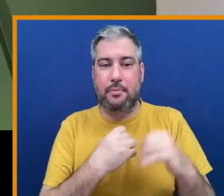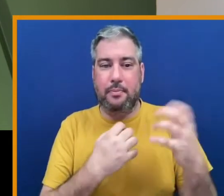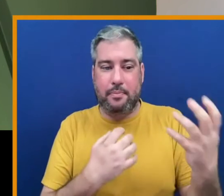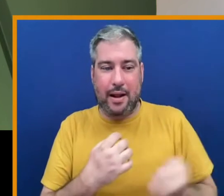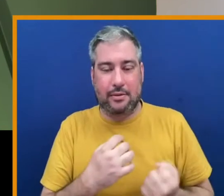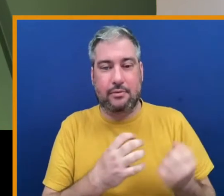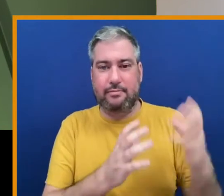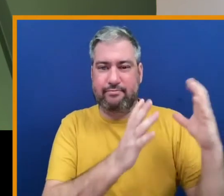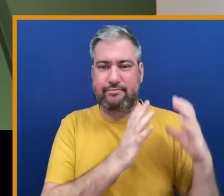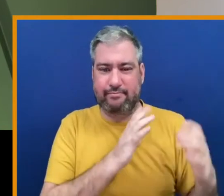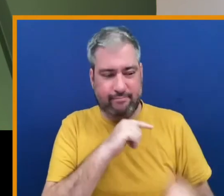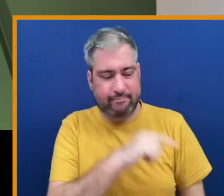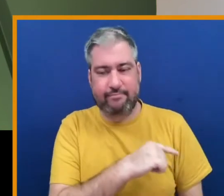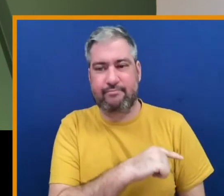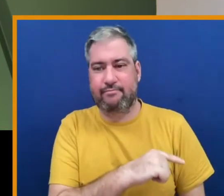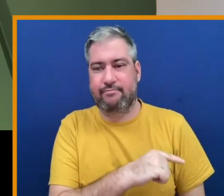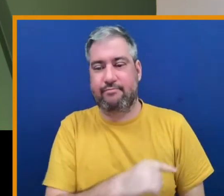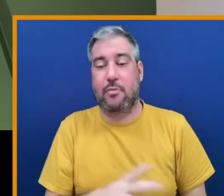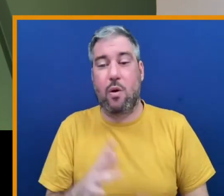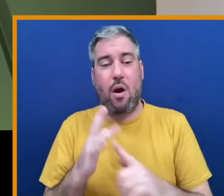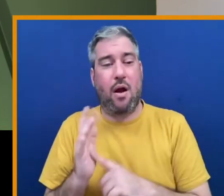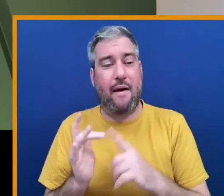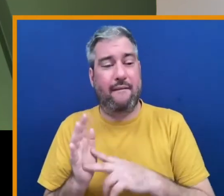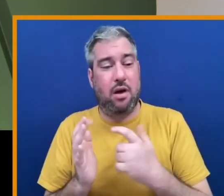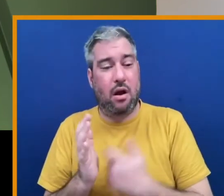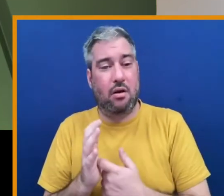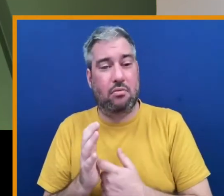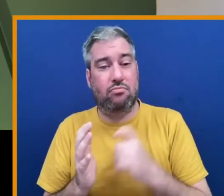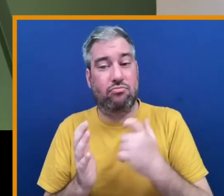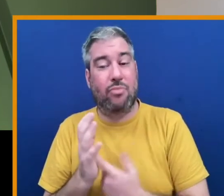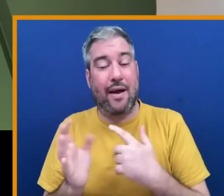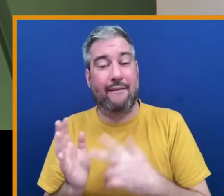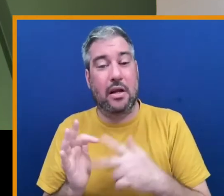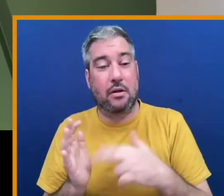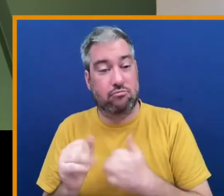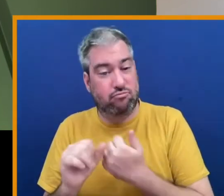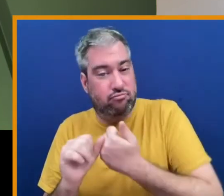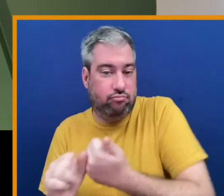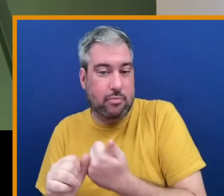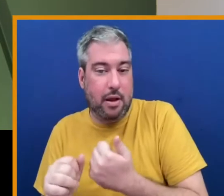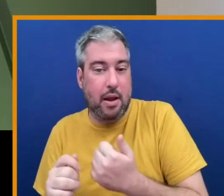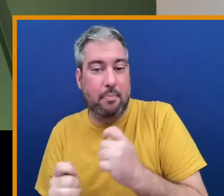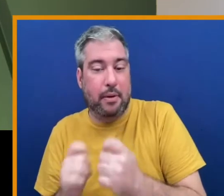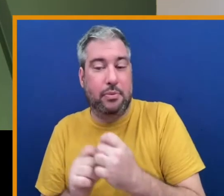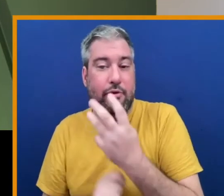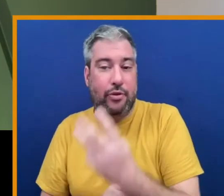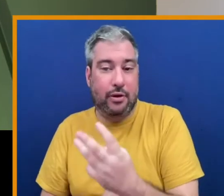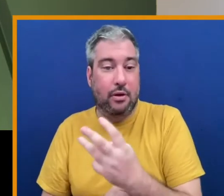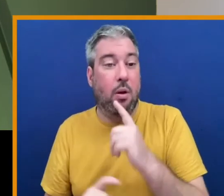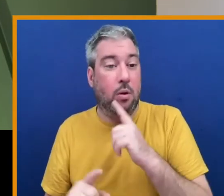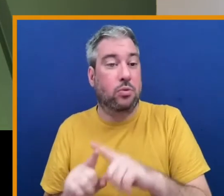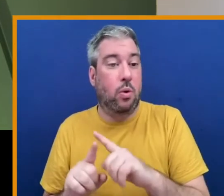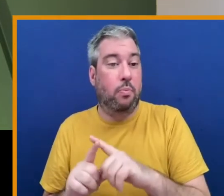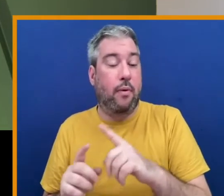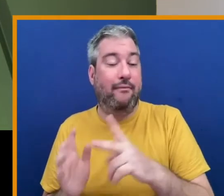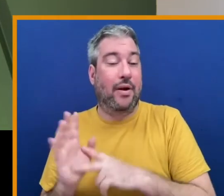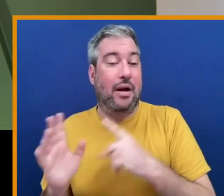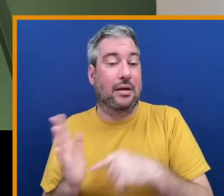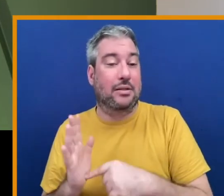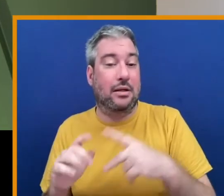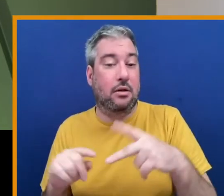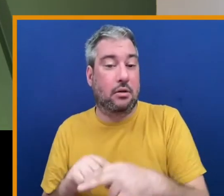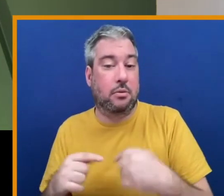of course, the VAT cut that we have announced elsewhere in conference today as being something that's going to have a massive impact.